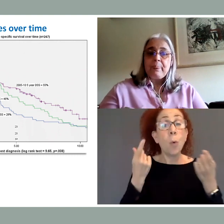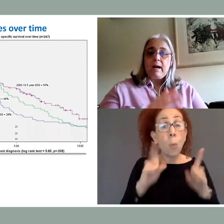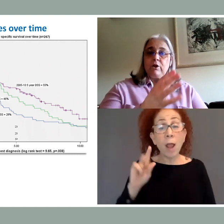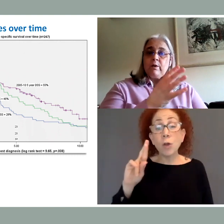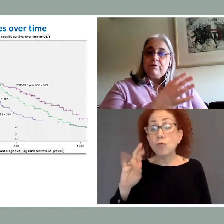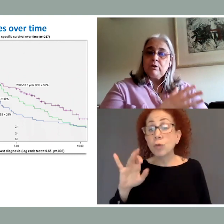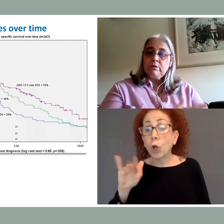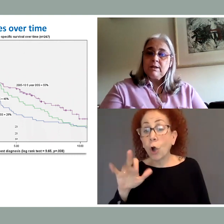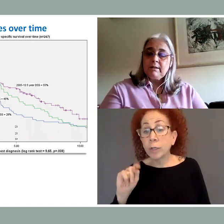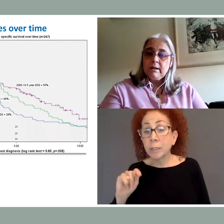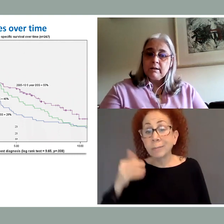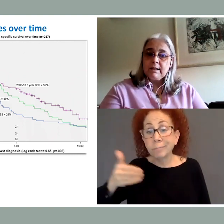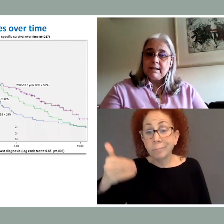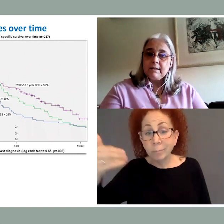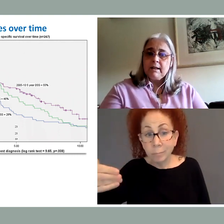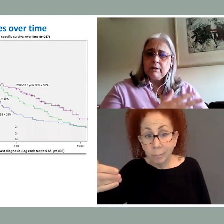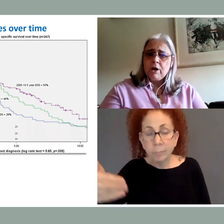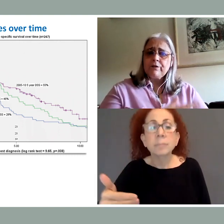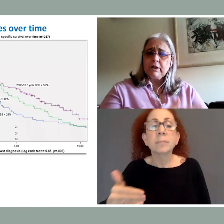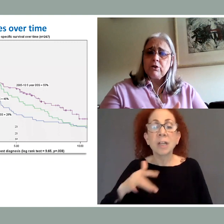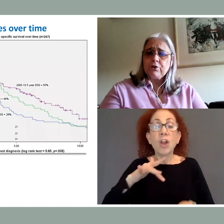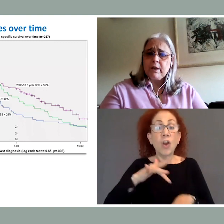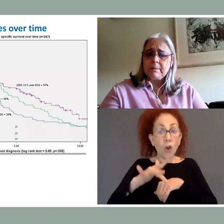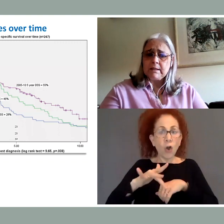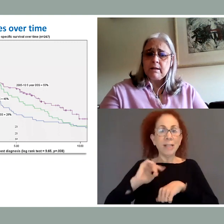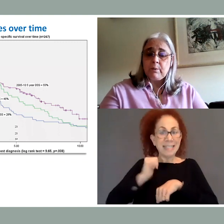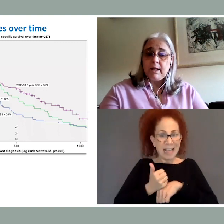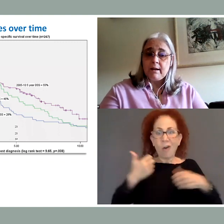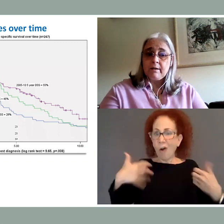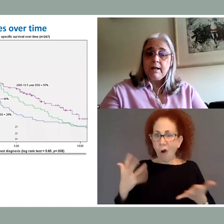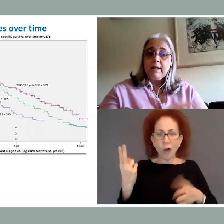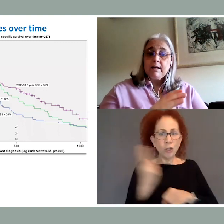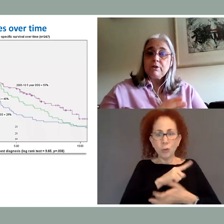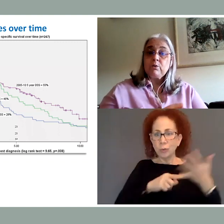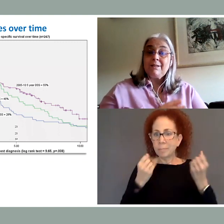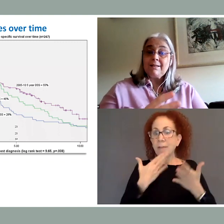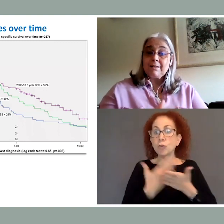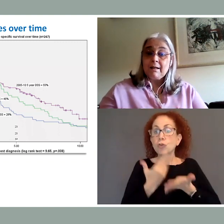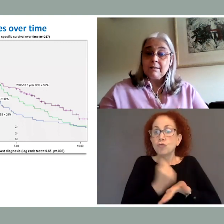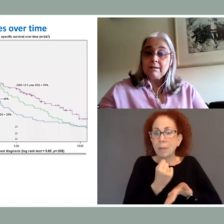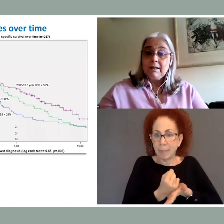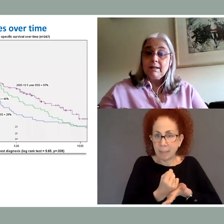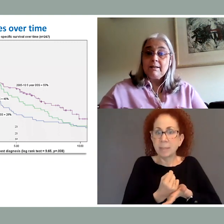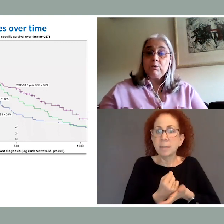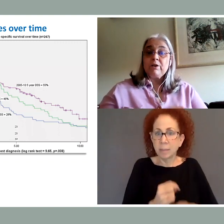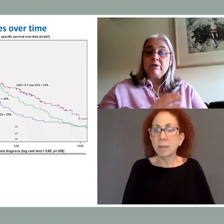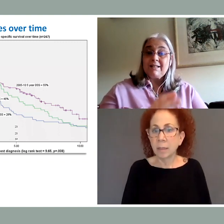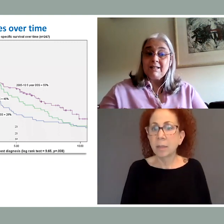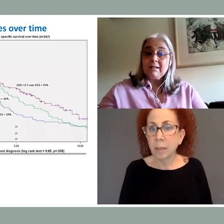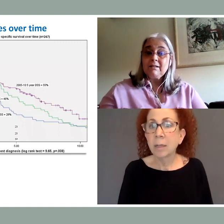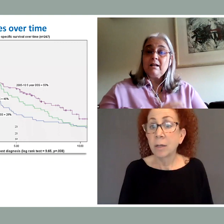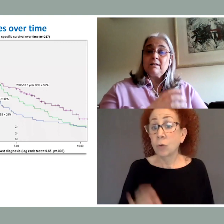recurrent, you have used in the early setting a lot of the good treatments that we have. And so these cells that